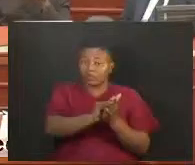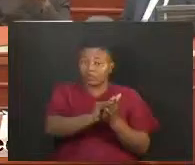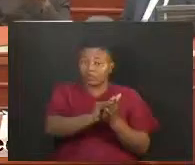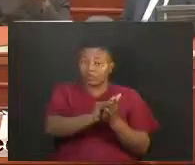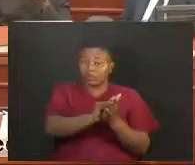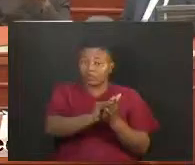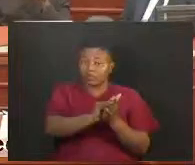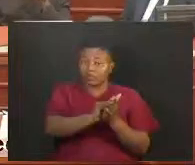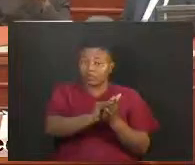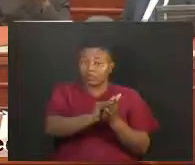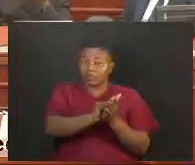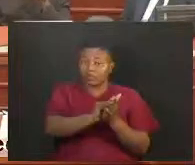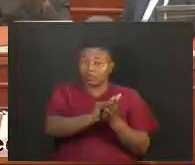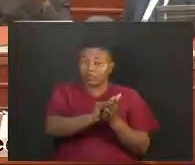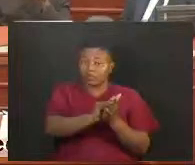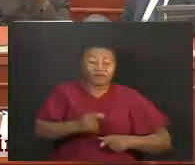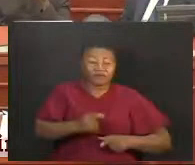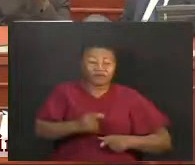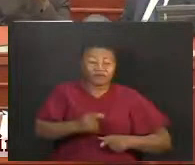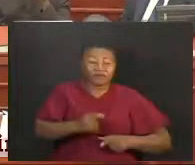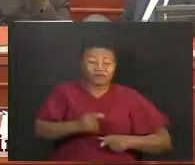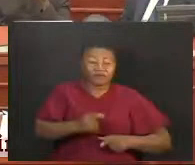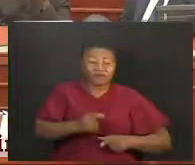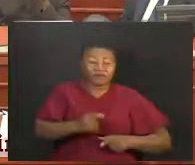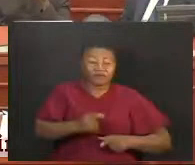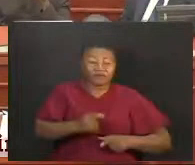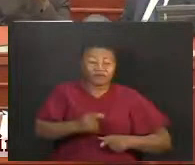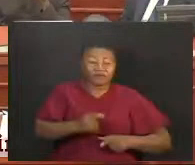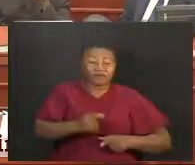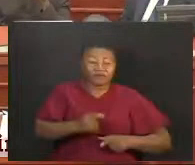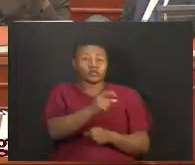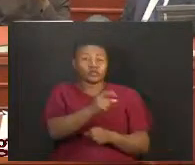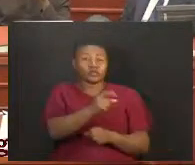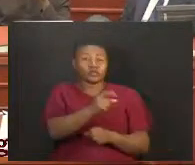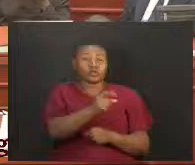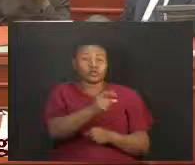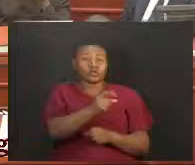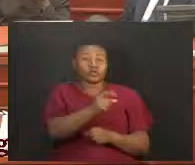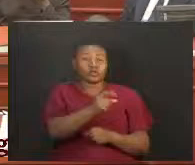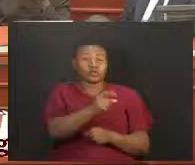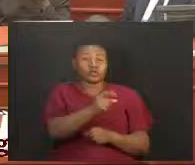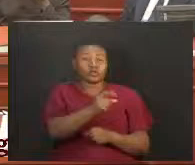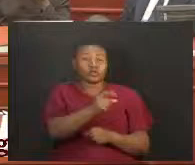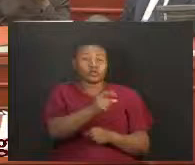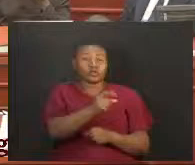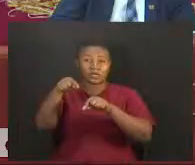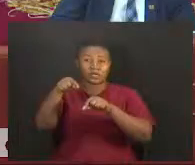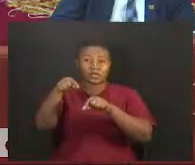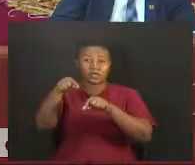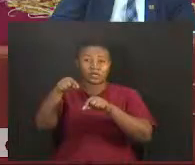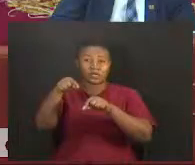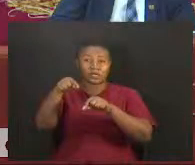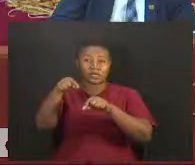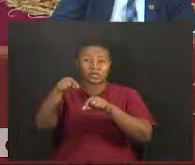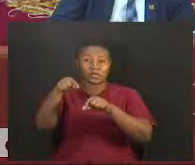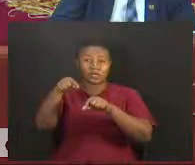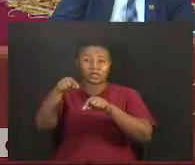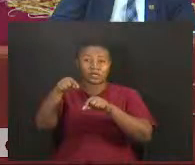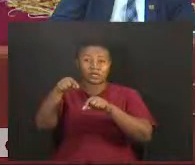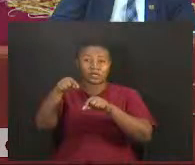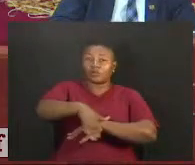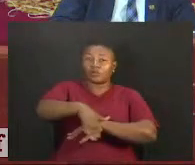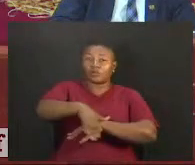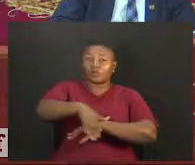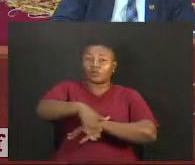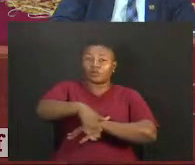future. Mr. Speaker, in the year 2016, I came to this chamber on behalf of the then Minister